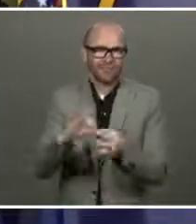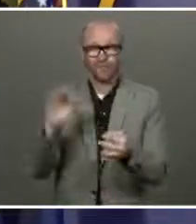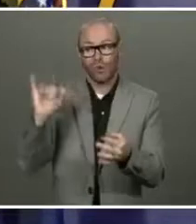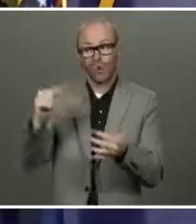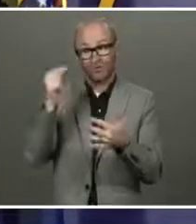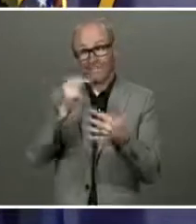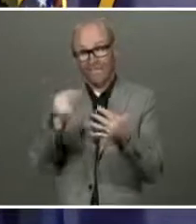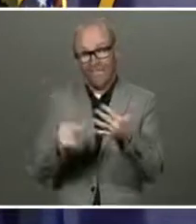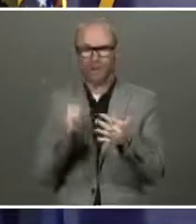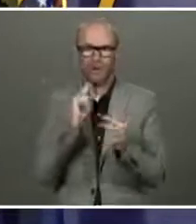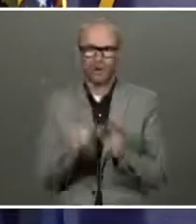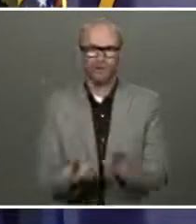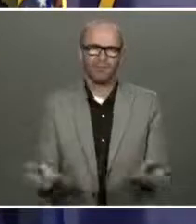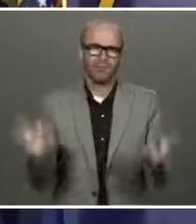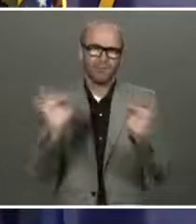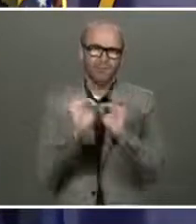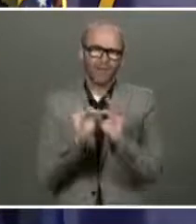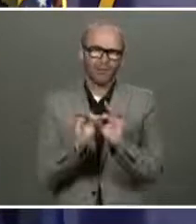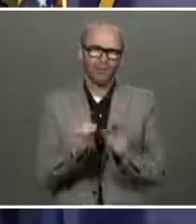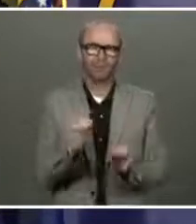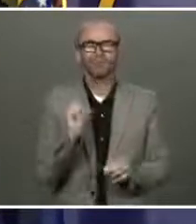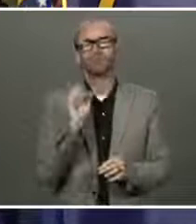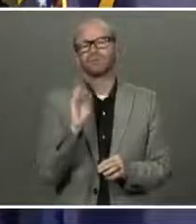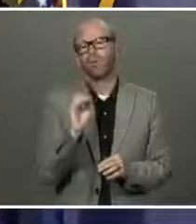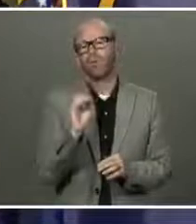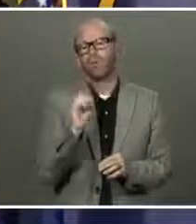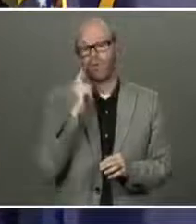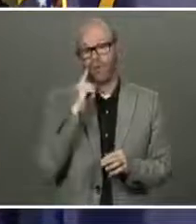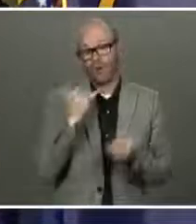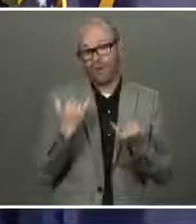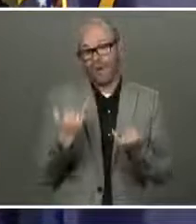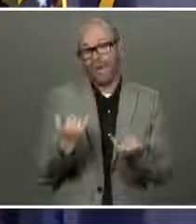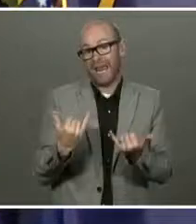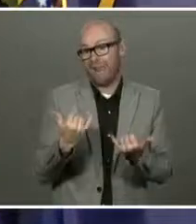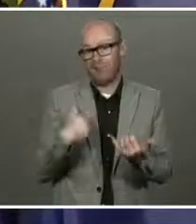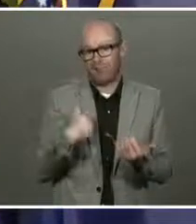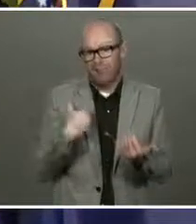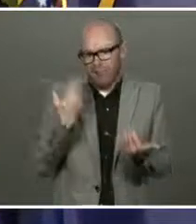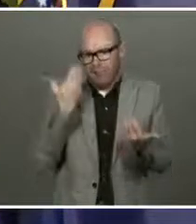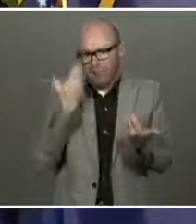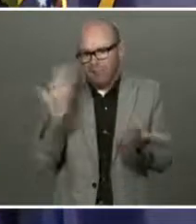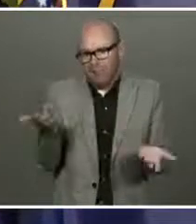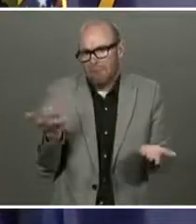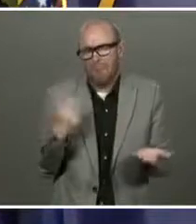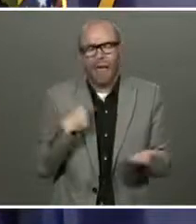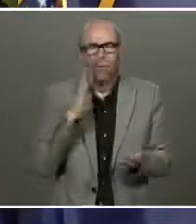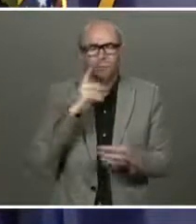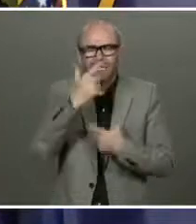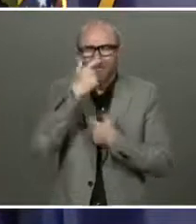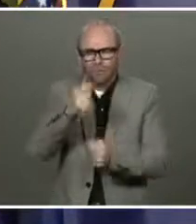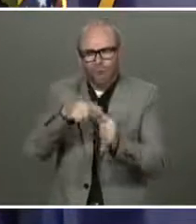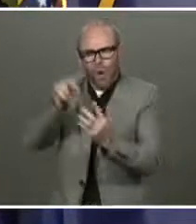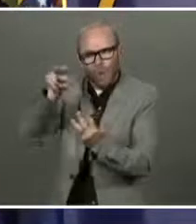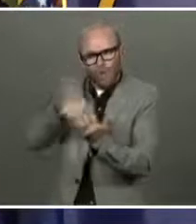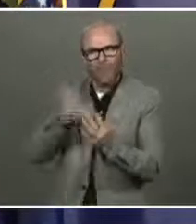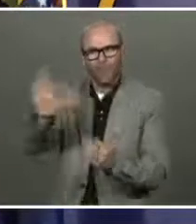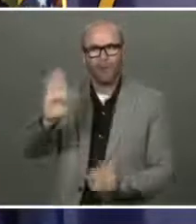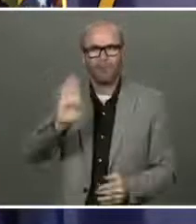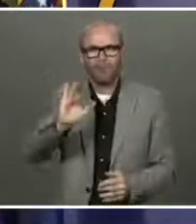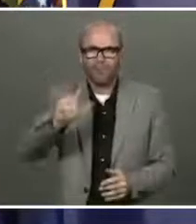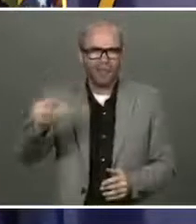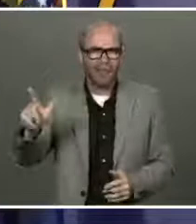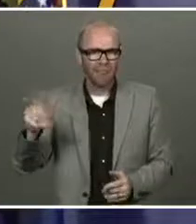space. It is something that just kind of at a surface level that I would be interested in and willing to sign.